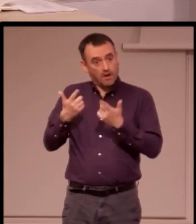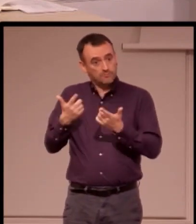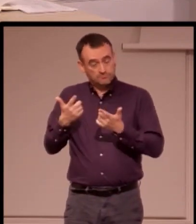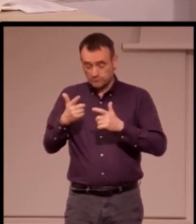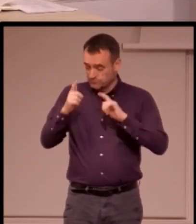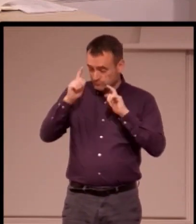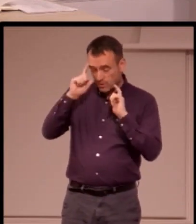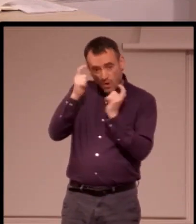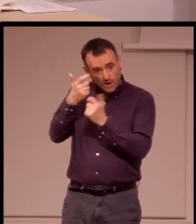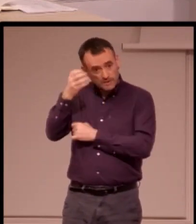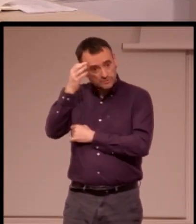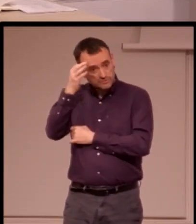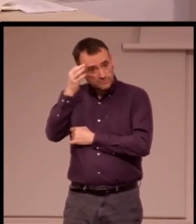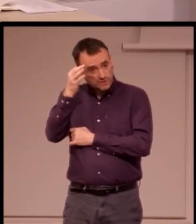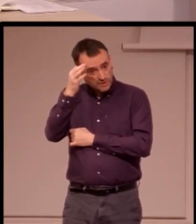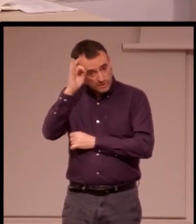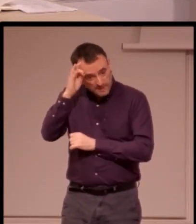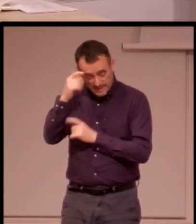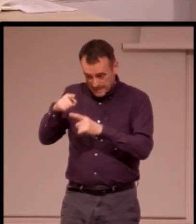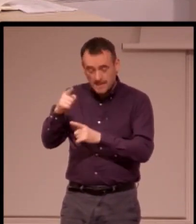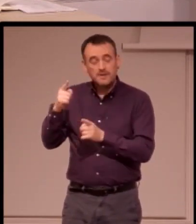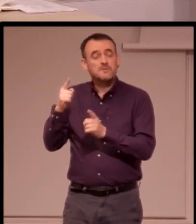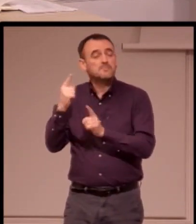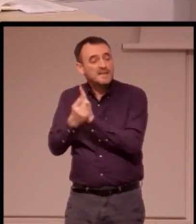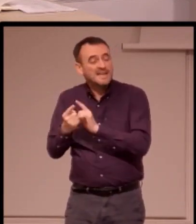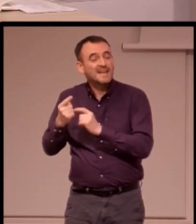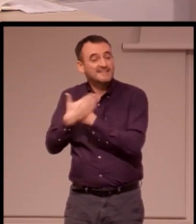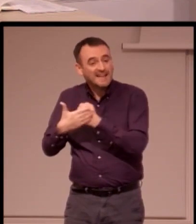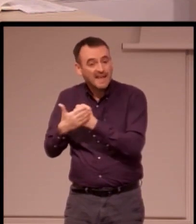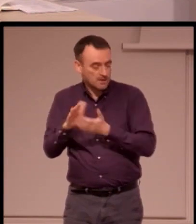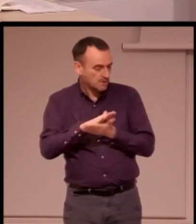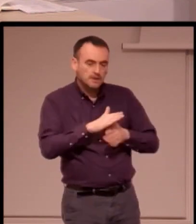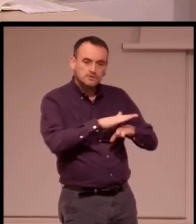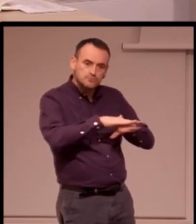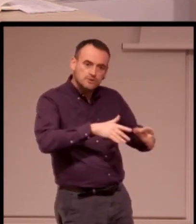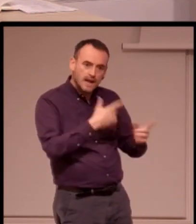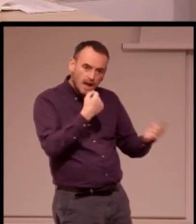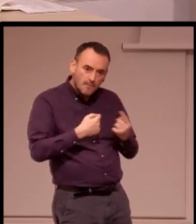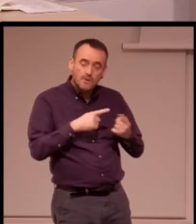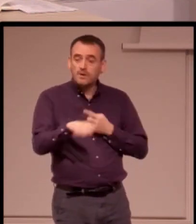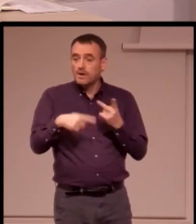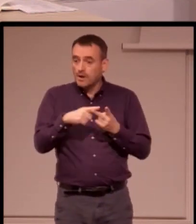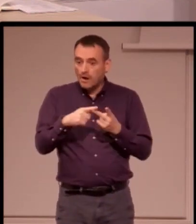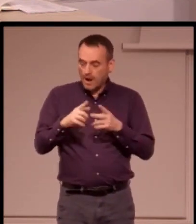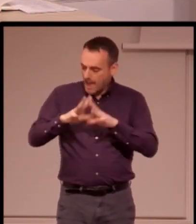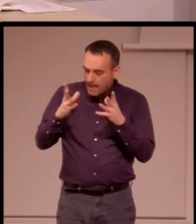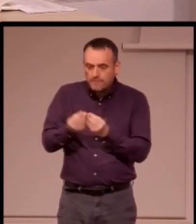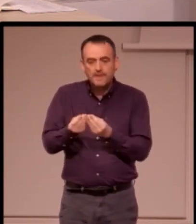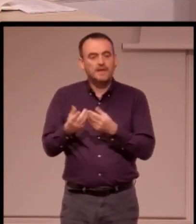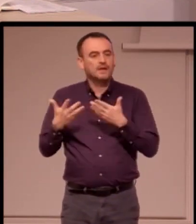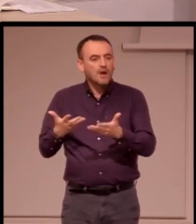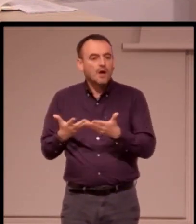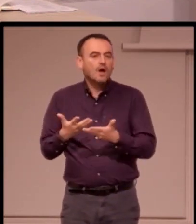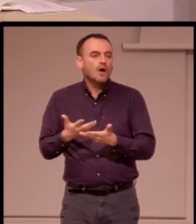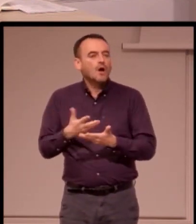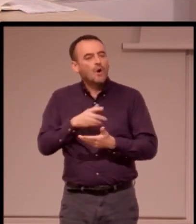come on a Saturday, the parents come on a Saturday, and the young people come. We have audio descriptions of everything we're doing because we know we've got people with sight loss. We've got deaf people, so we